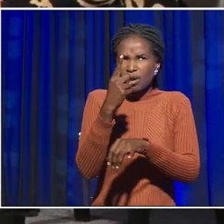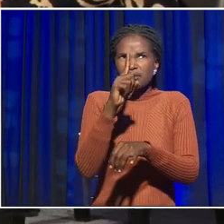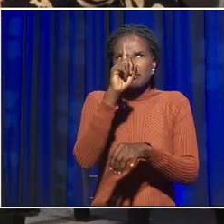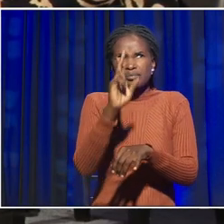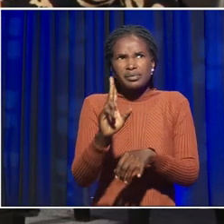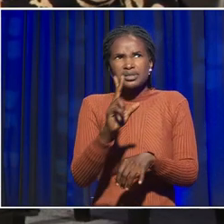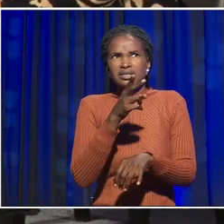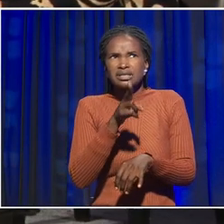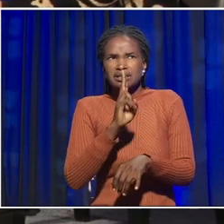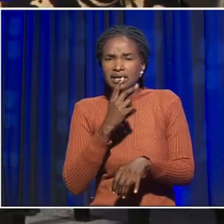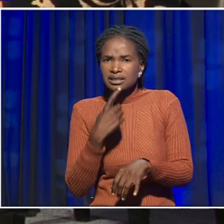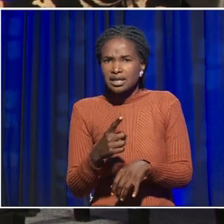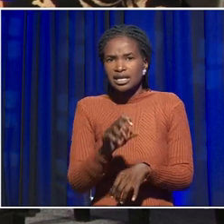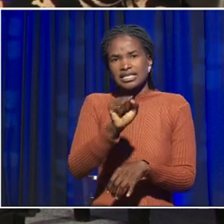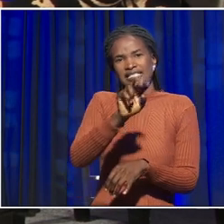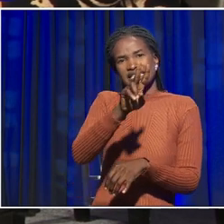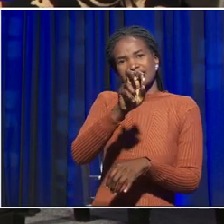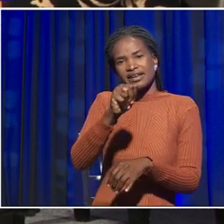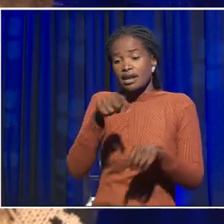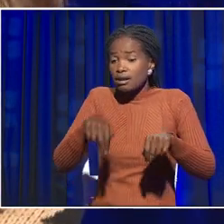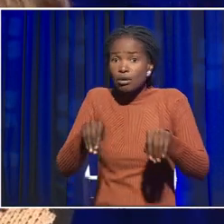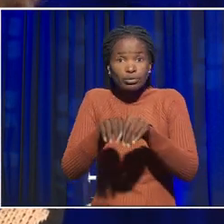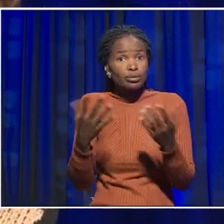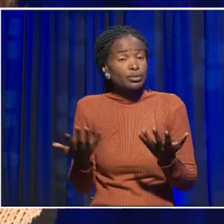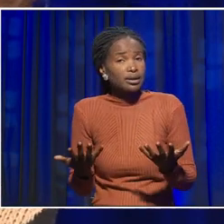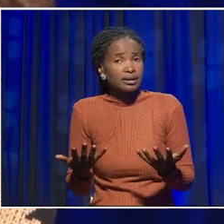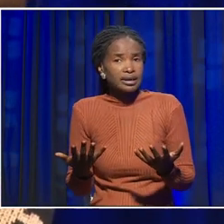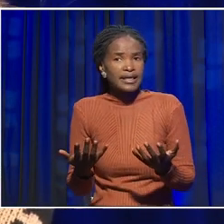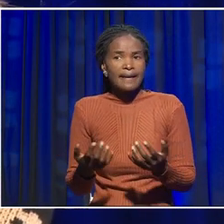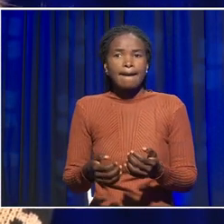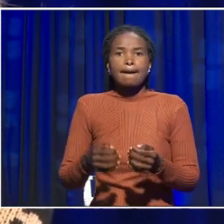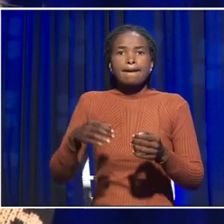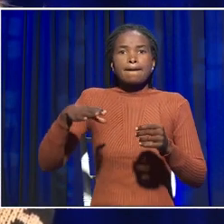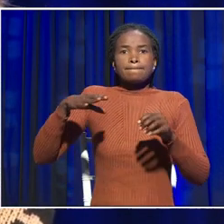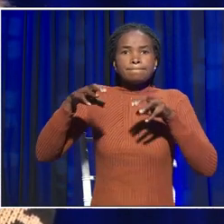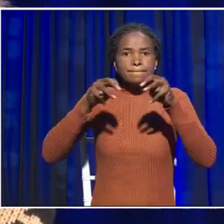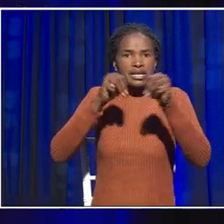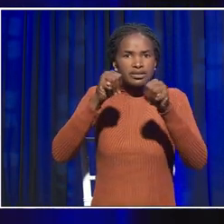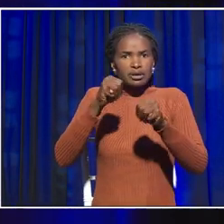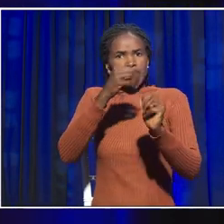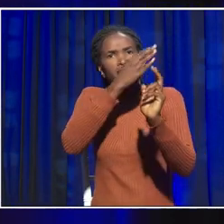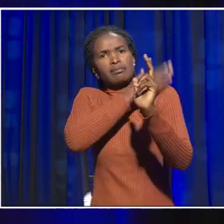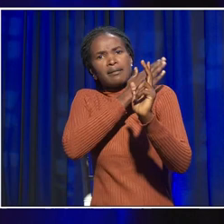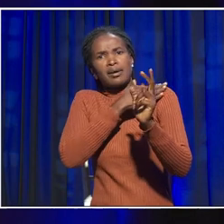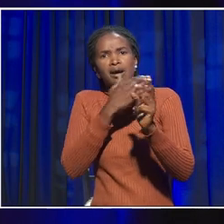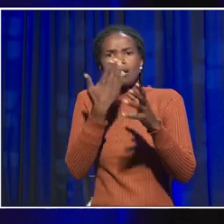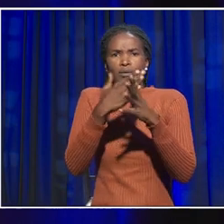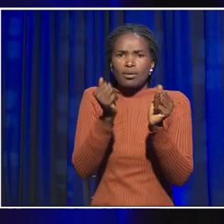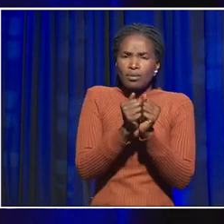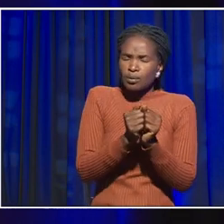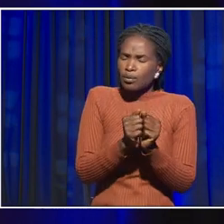about, you know, what do we do? Yes. When the senior management are not coming along and not understanding